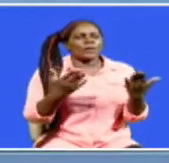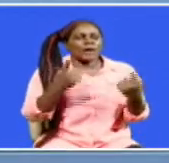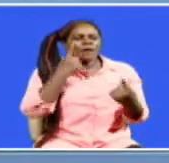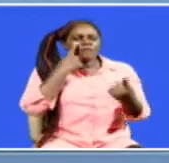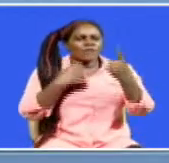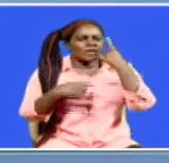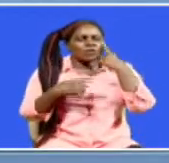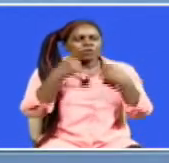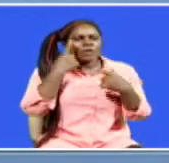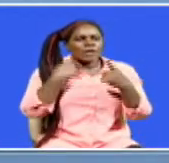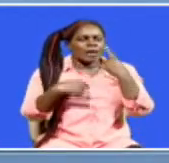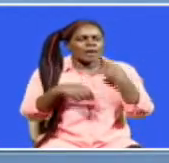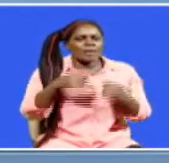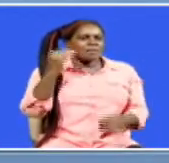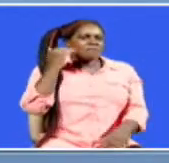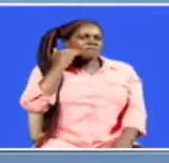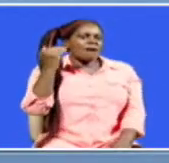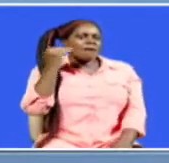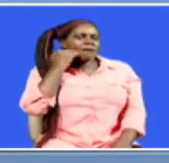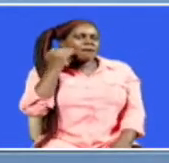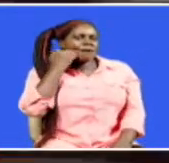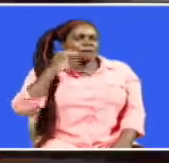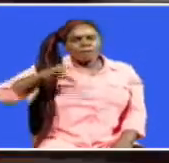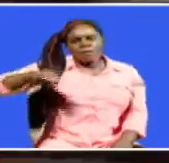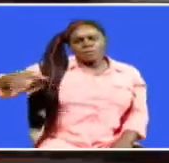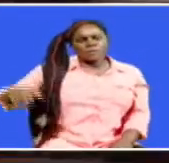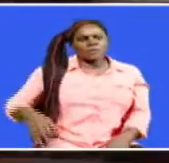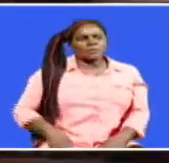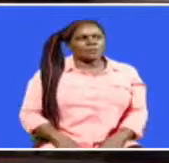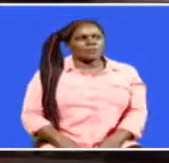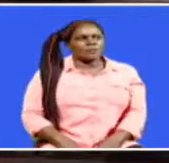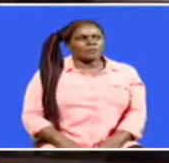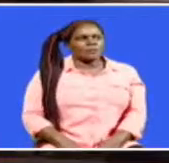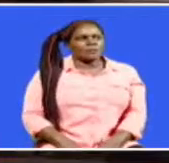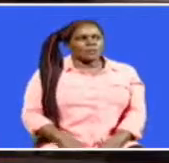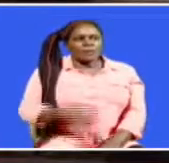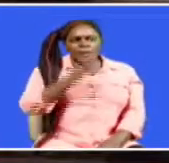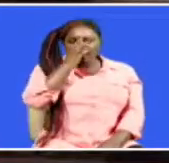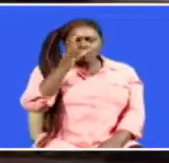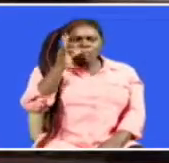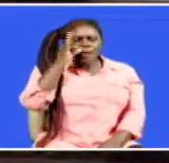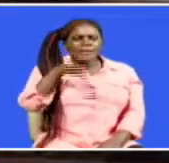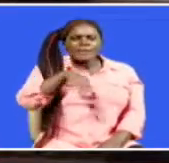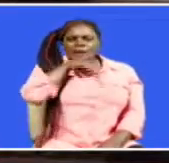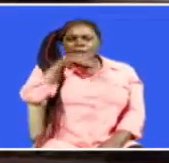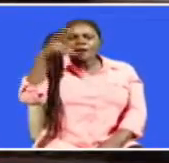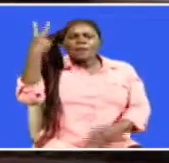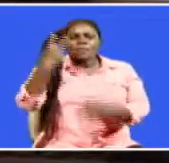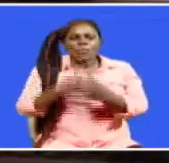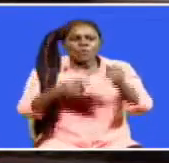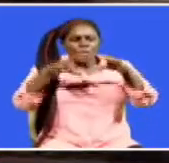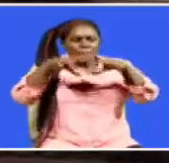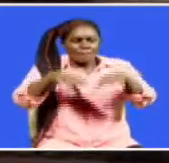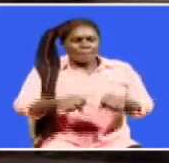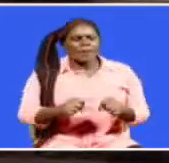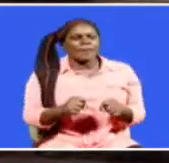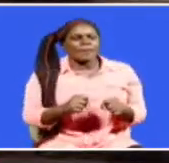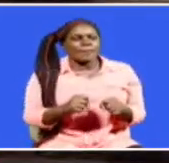funeral in Ugunja, Siaya County. Kibaki and Raila Molo Odinga took